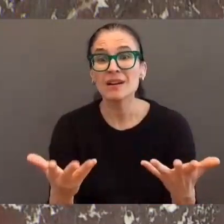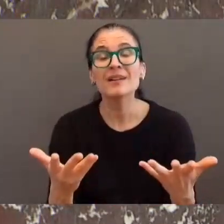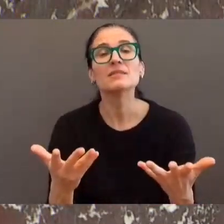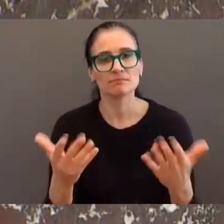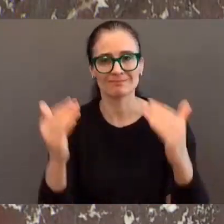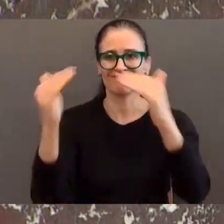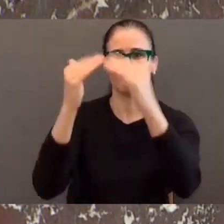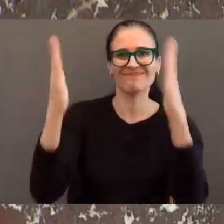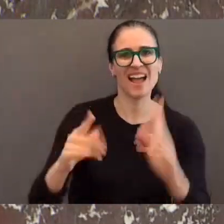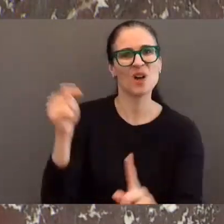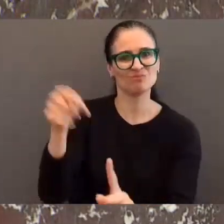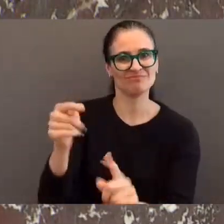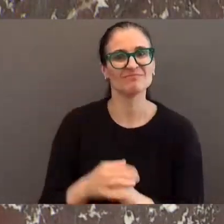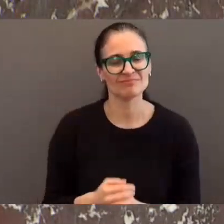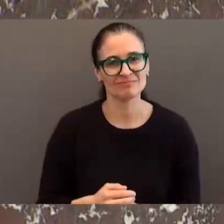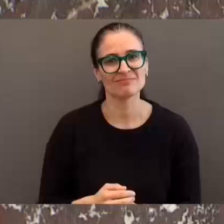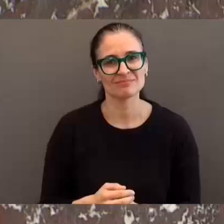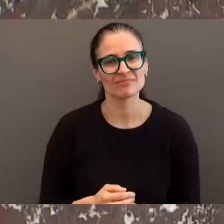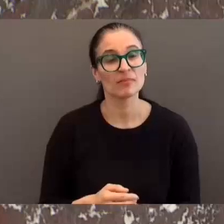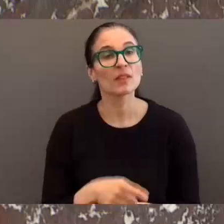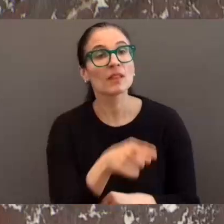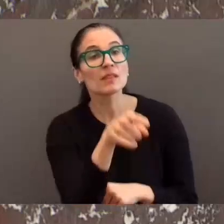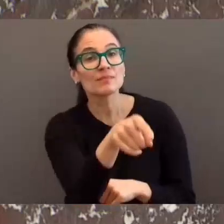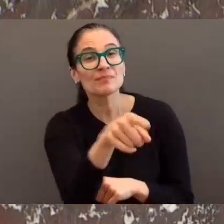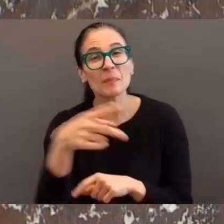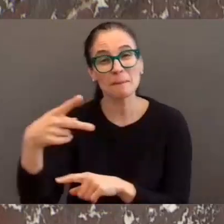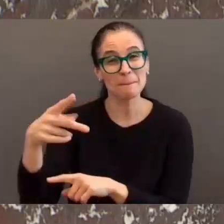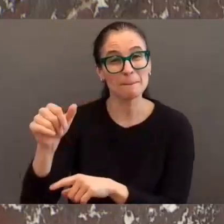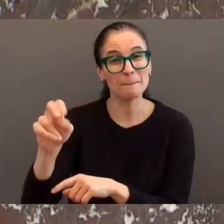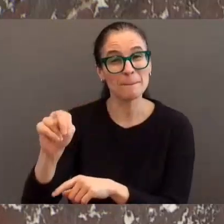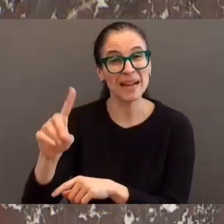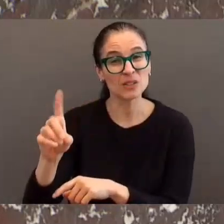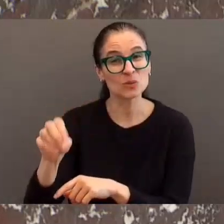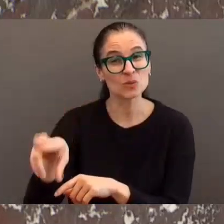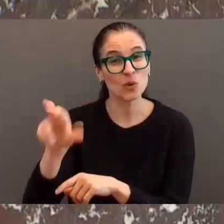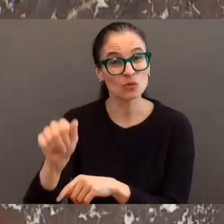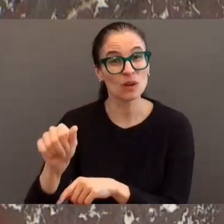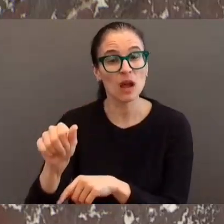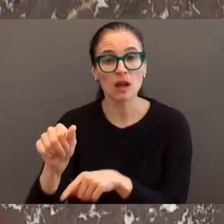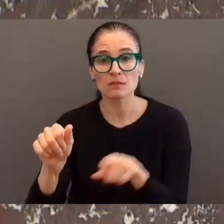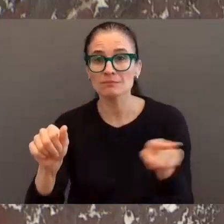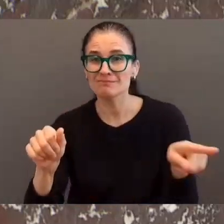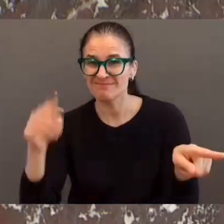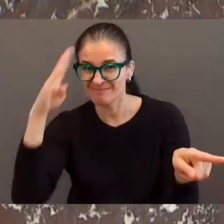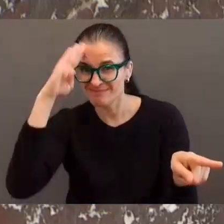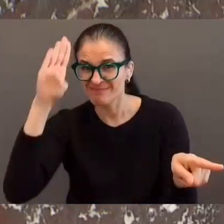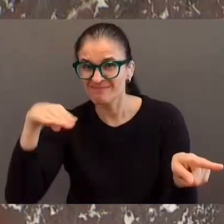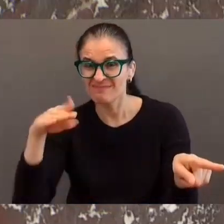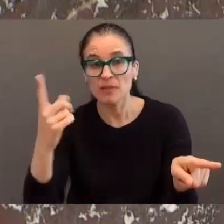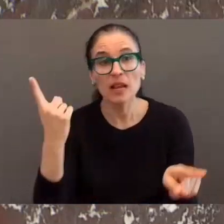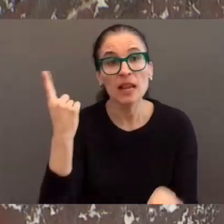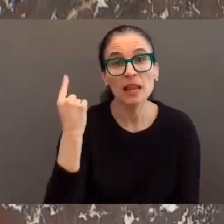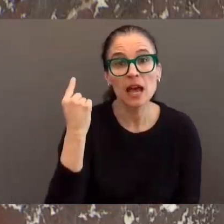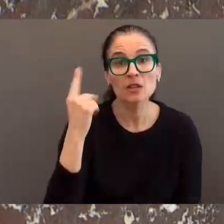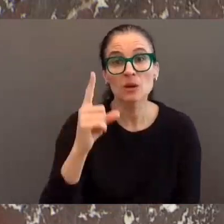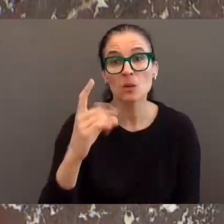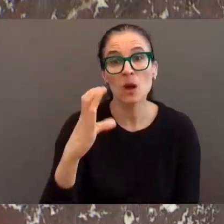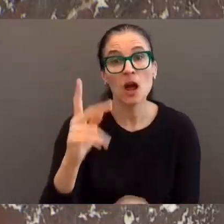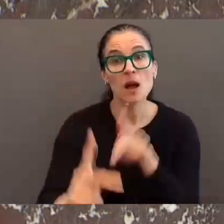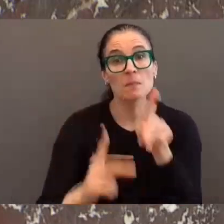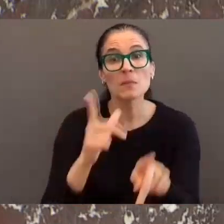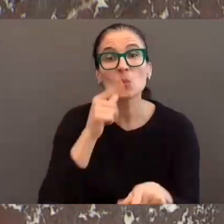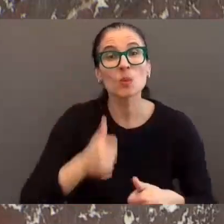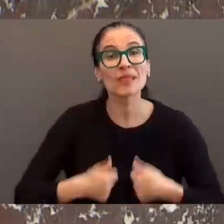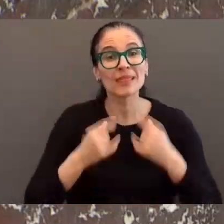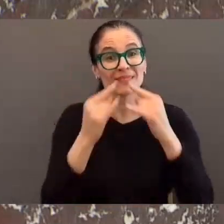members should be aware that last year we had over 100 people in the encampment there. Because of the supportive housing that we brought on, because of the fact